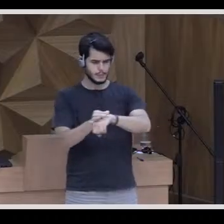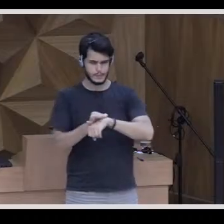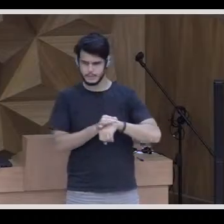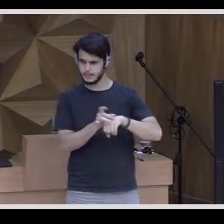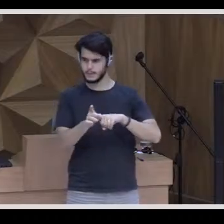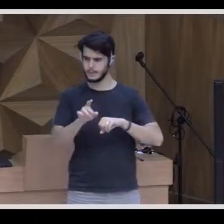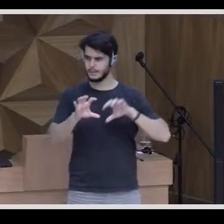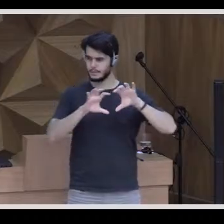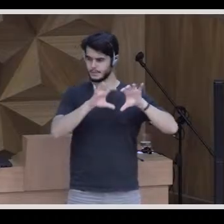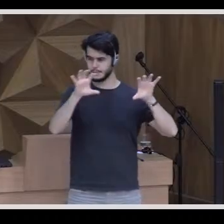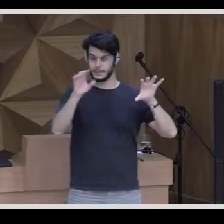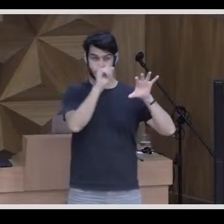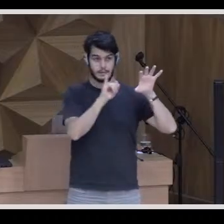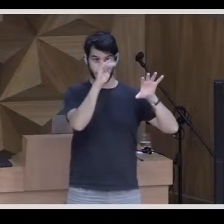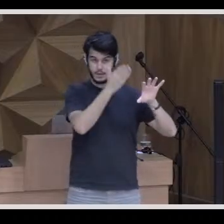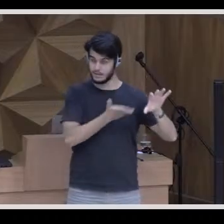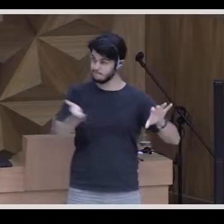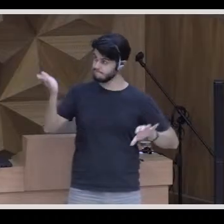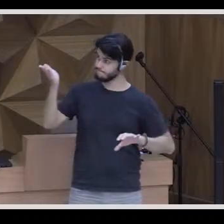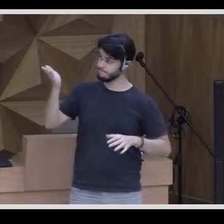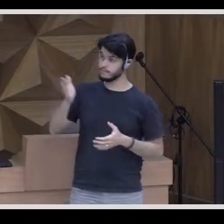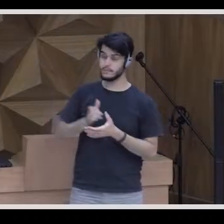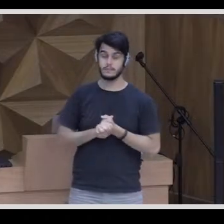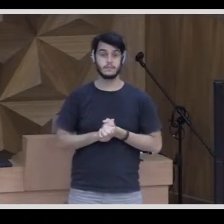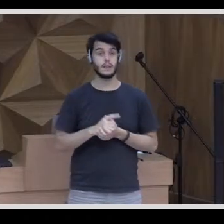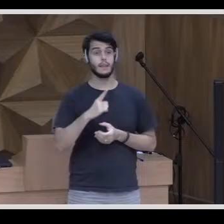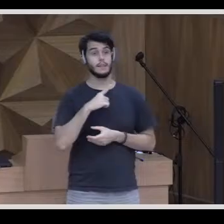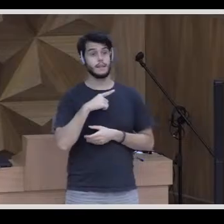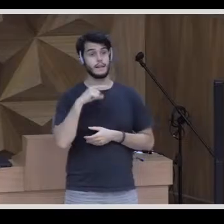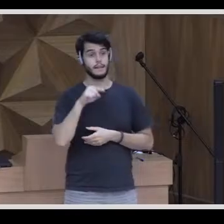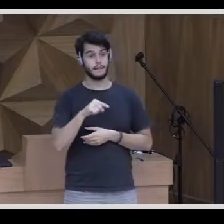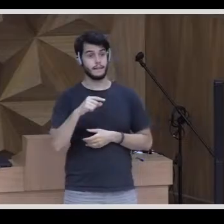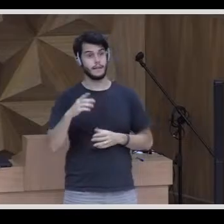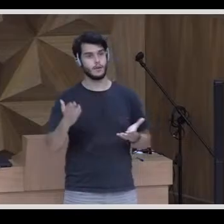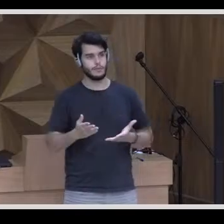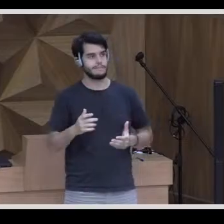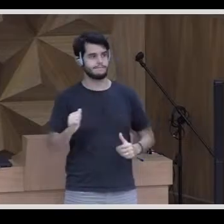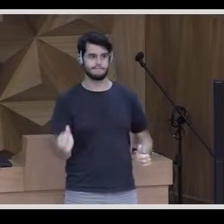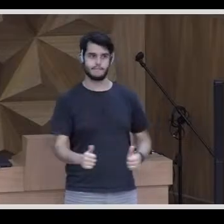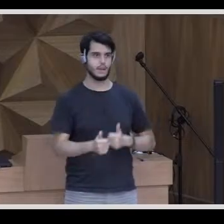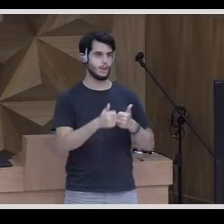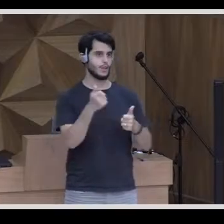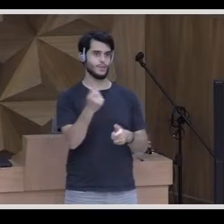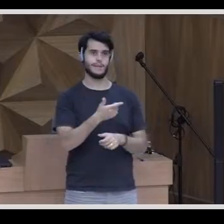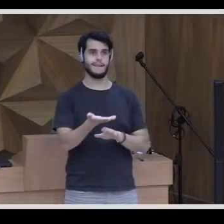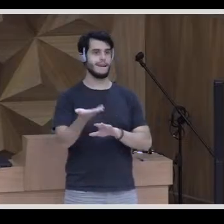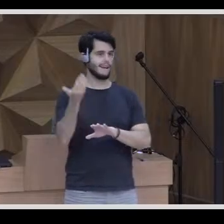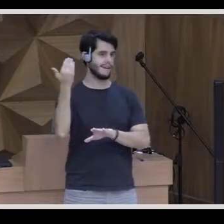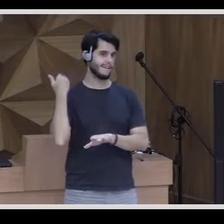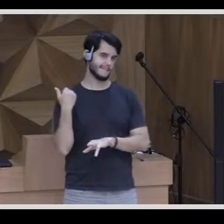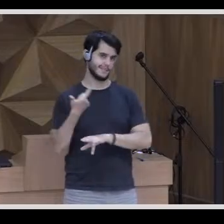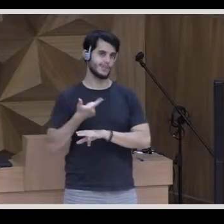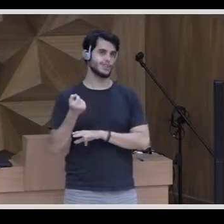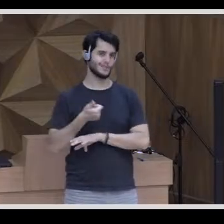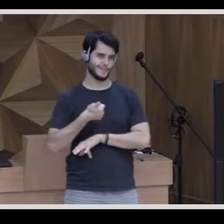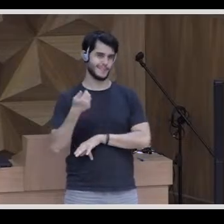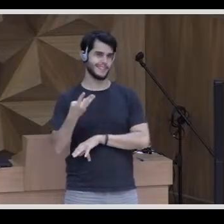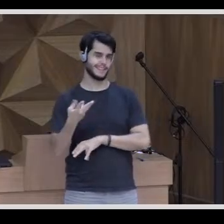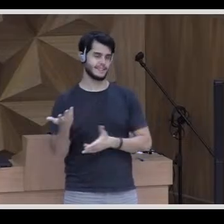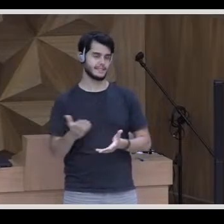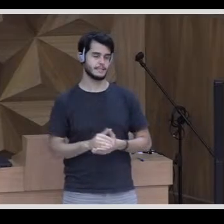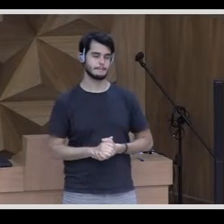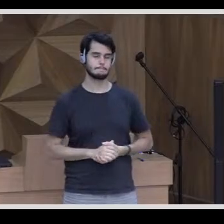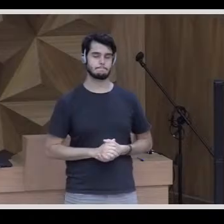that we have available now, very different. It's kind of a comparison, very different from what we were looking at then due to the speed of